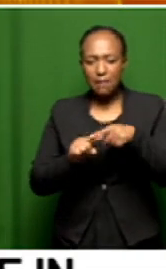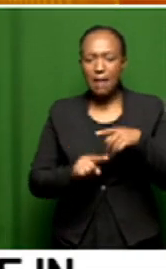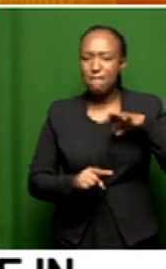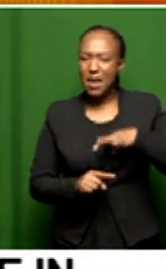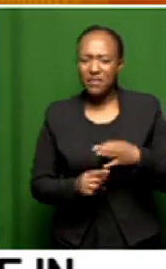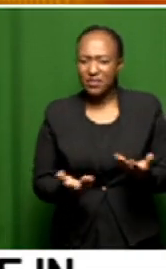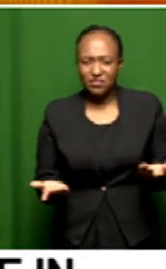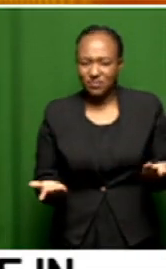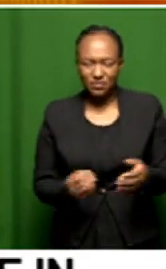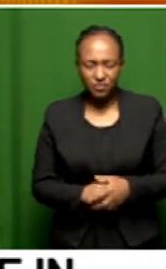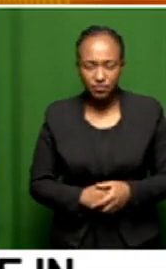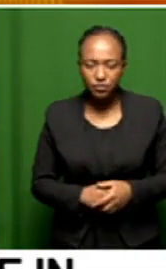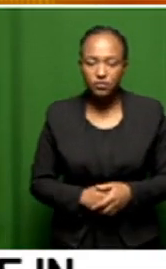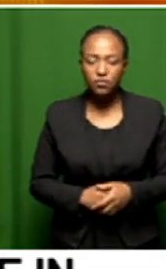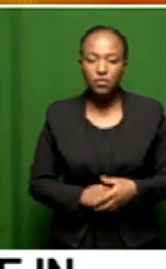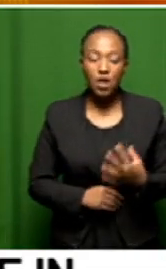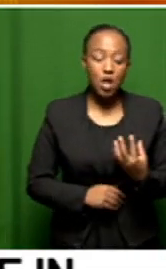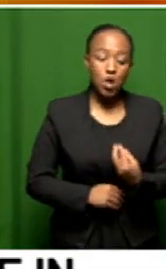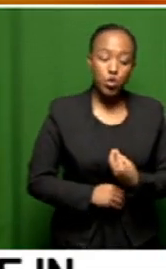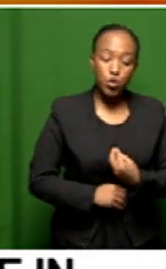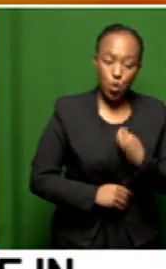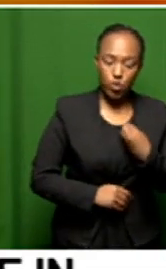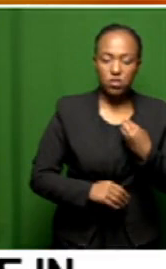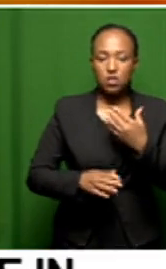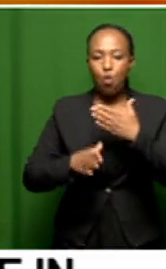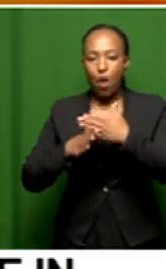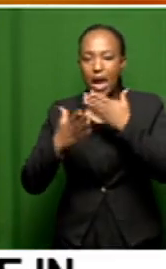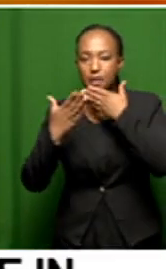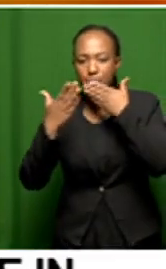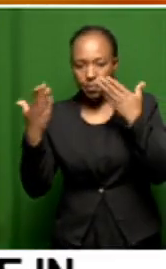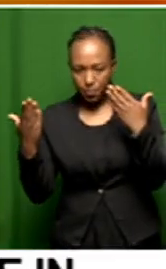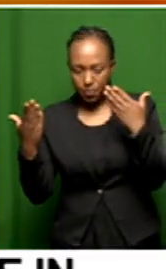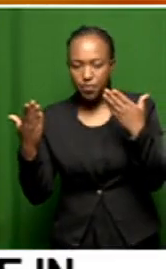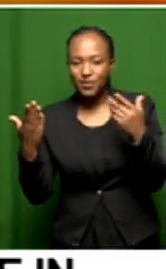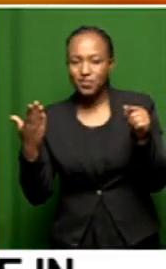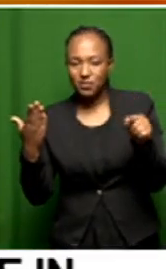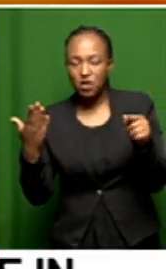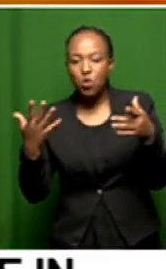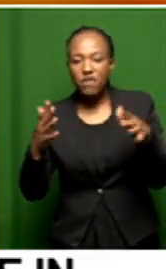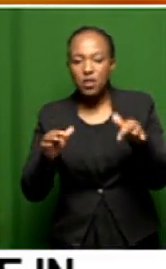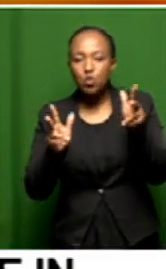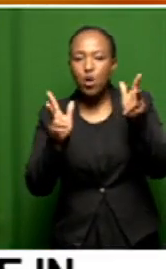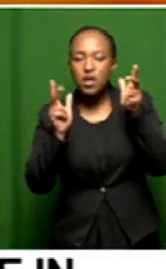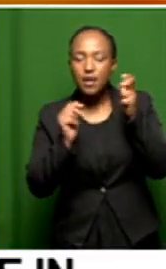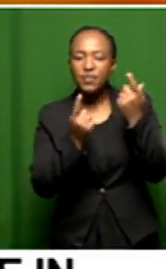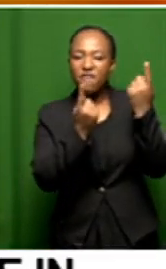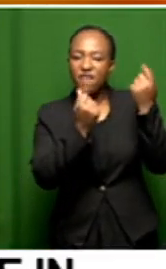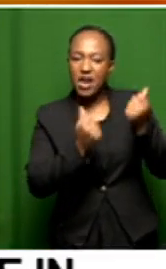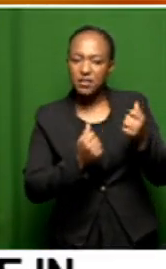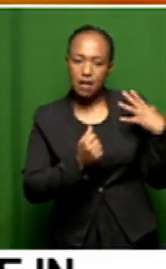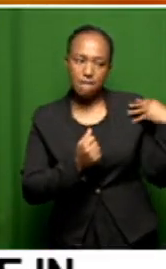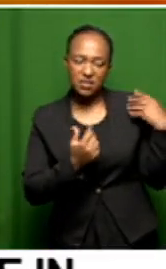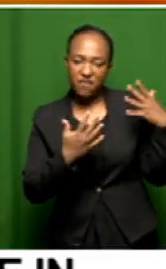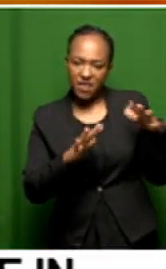point of youth unemployment, Letlhogonolo, we heard the finance minister speaking to